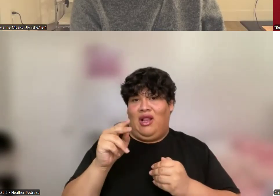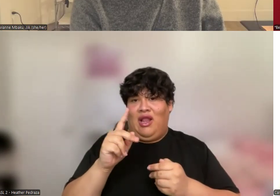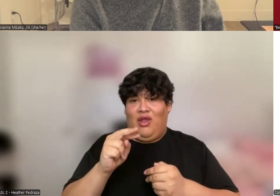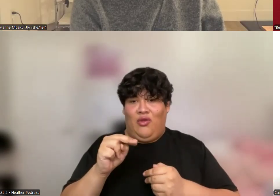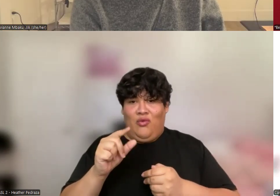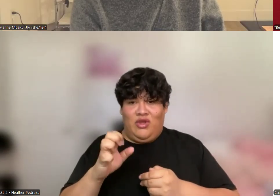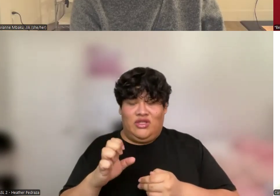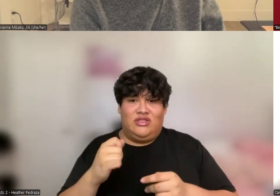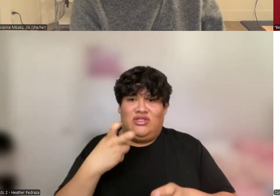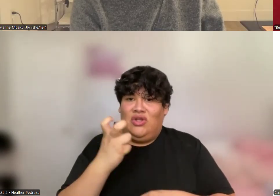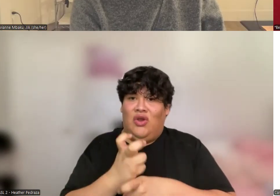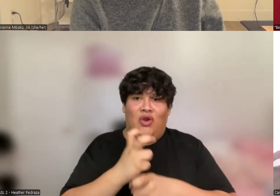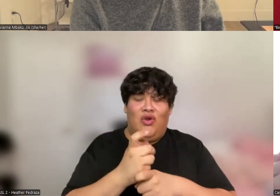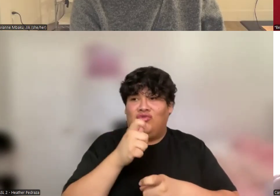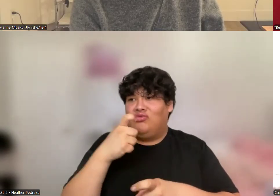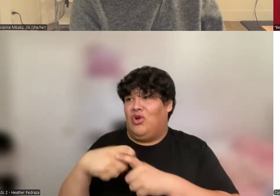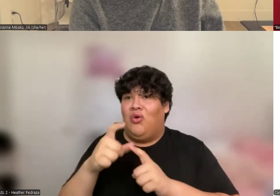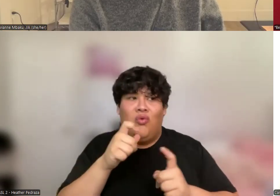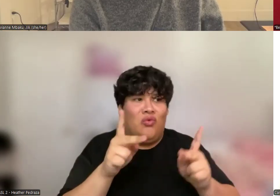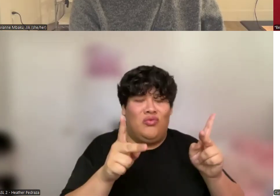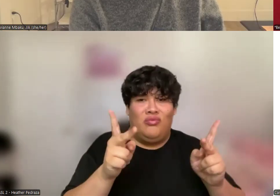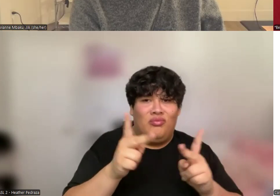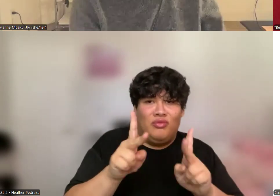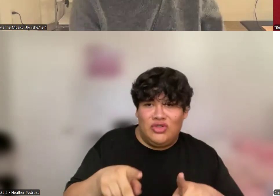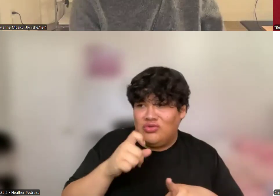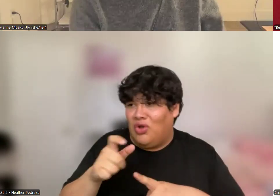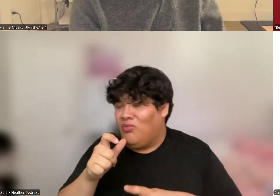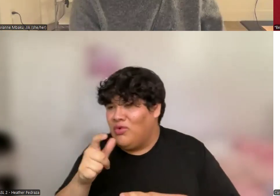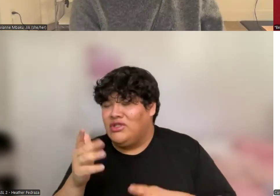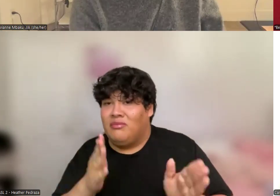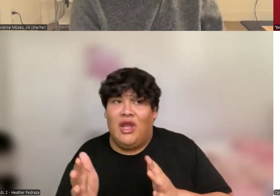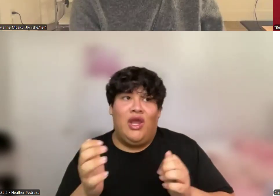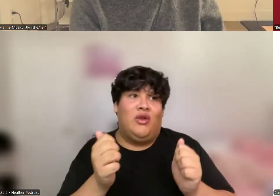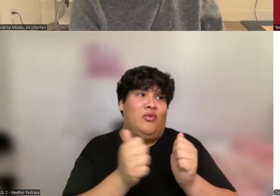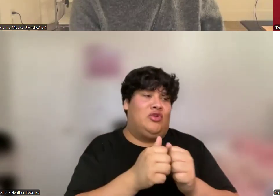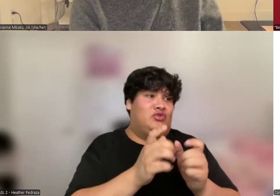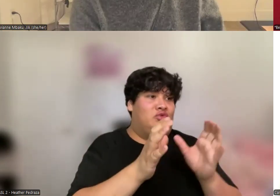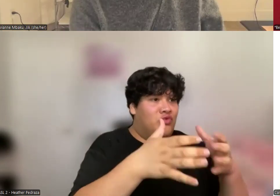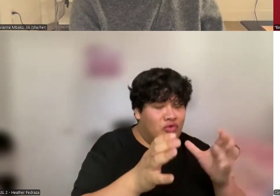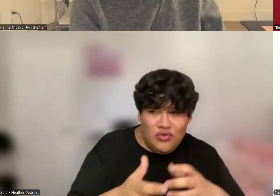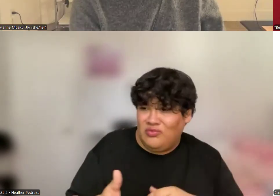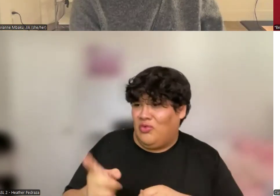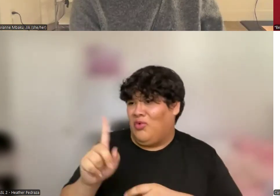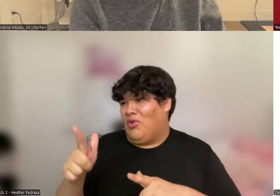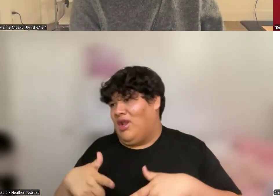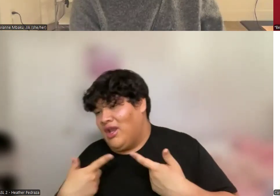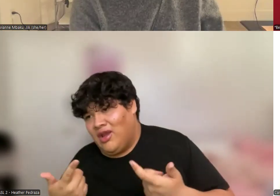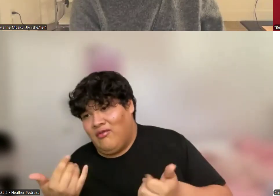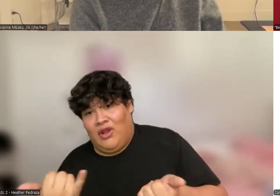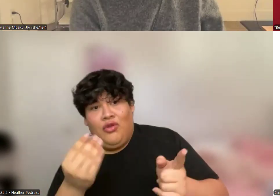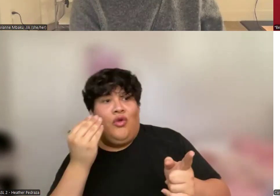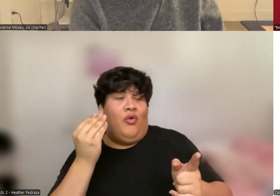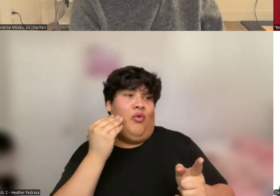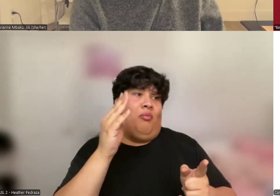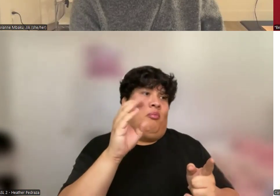each person, so then it's like which plan, which medical group, where do they live? Now they're homebound. Do they